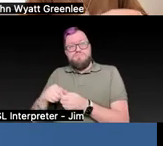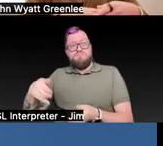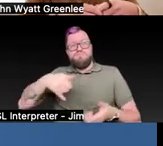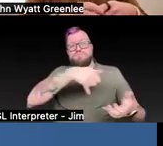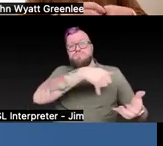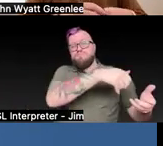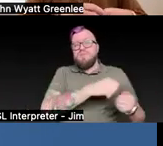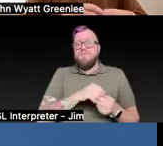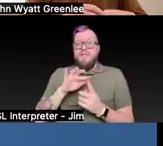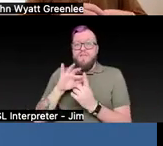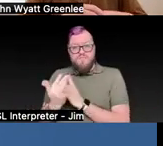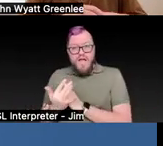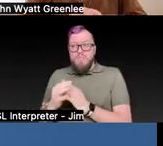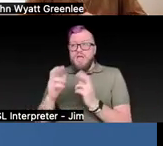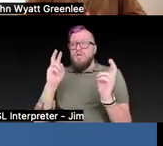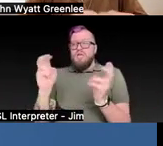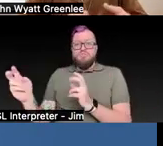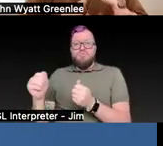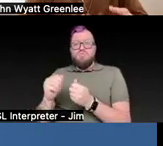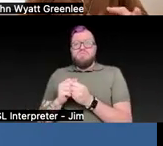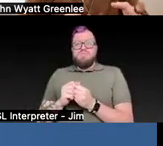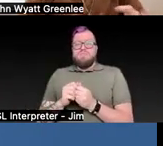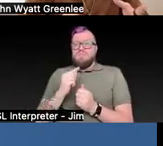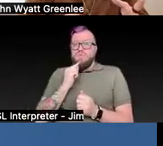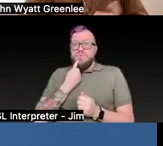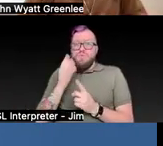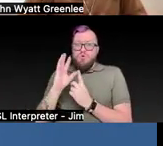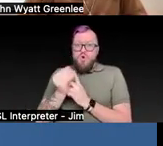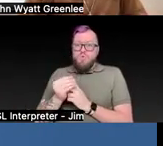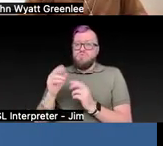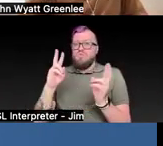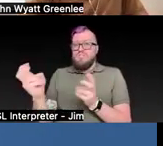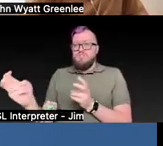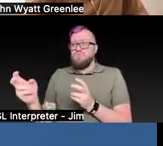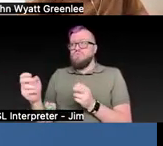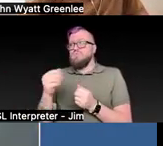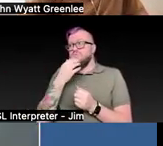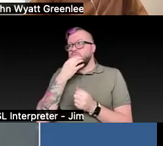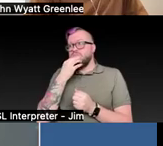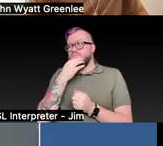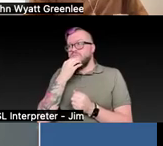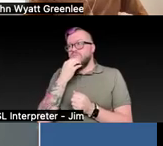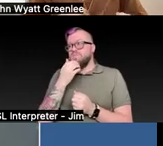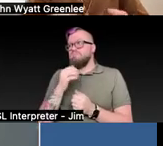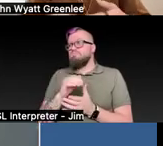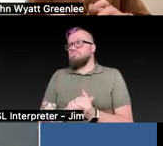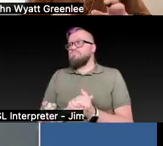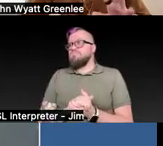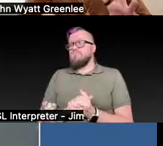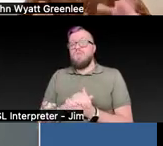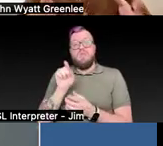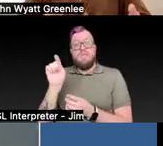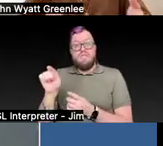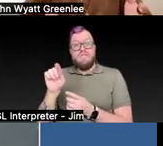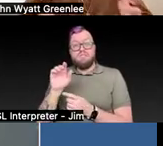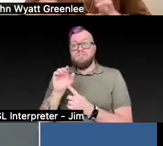They face sort of critical cultural issues like this, and this is one